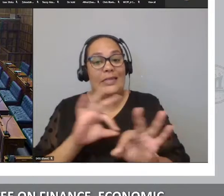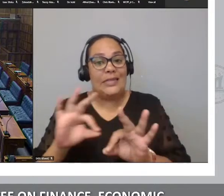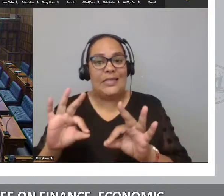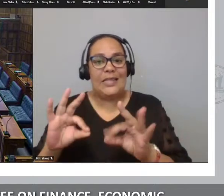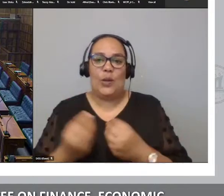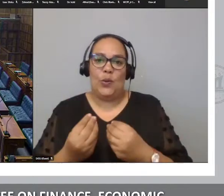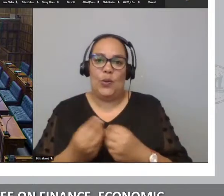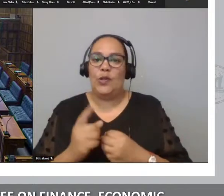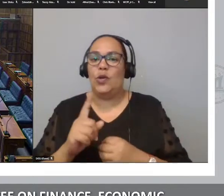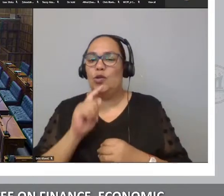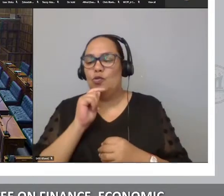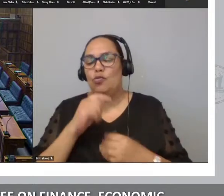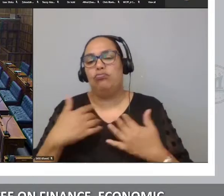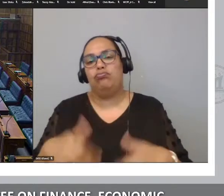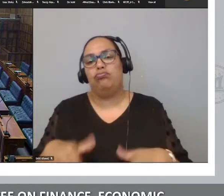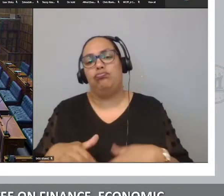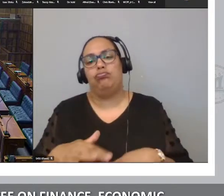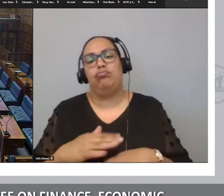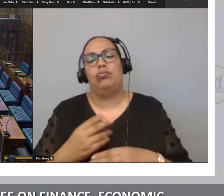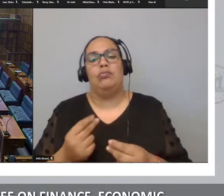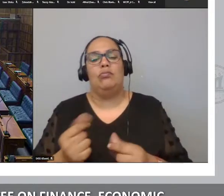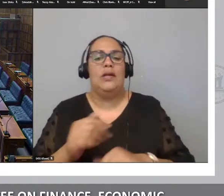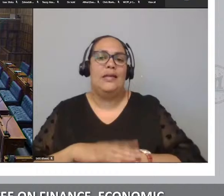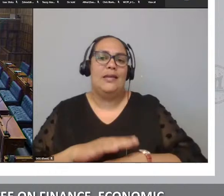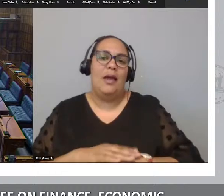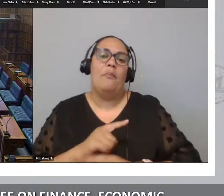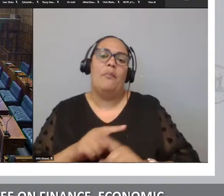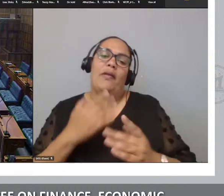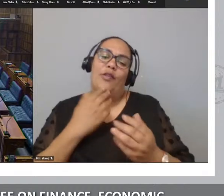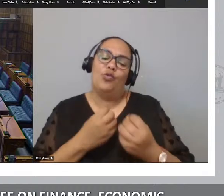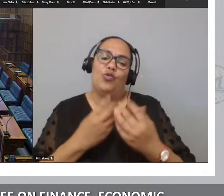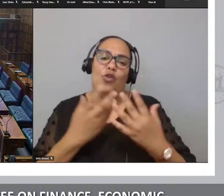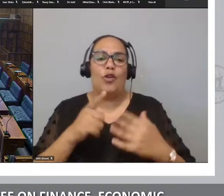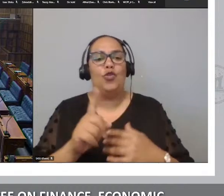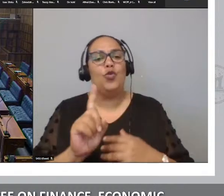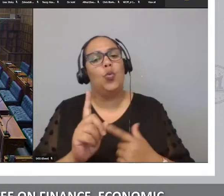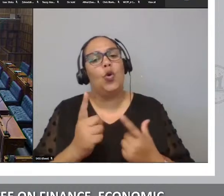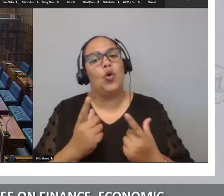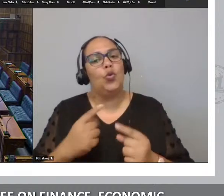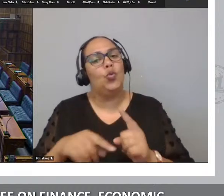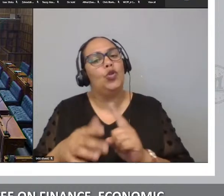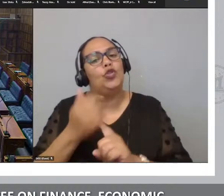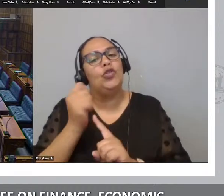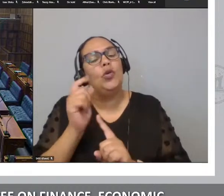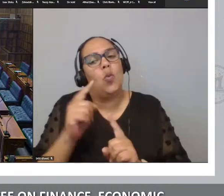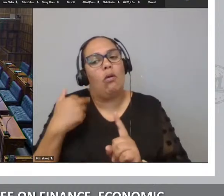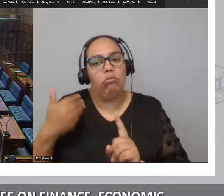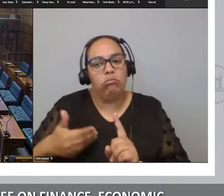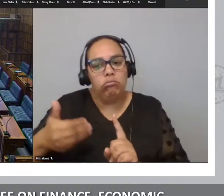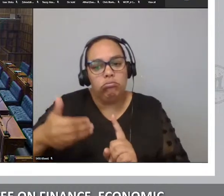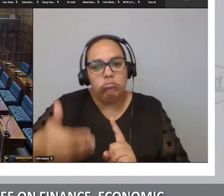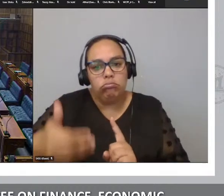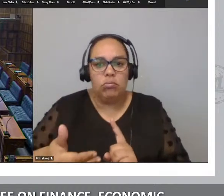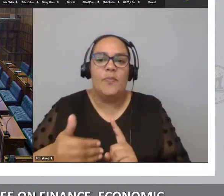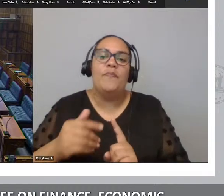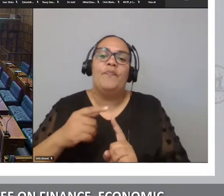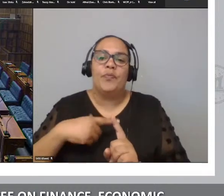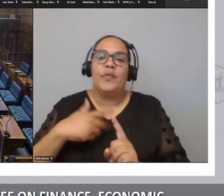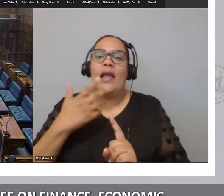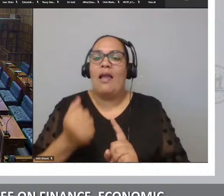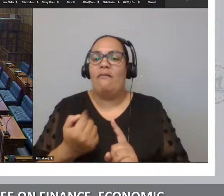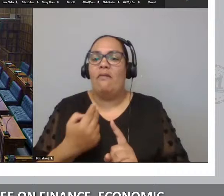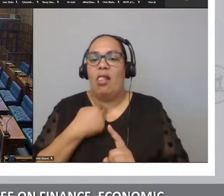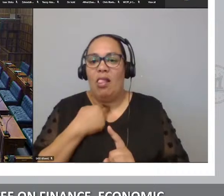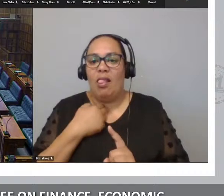bound and uh and thank you very much for what you've already achieved uh we have unfortunately in the